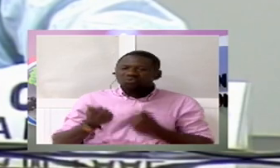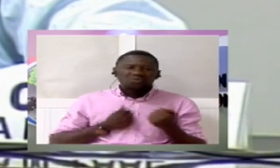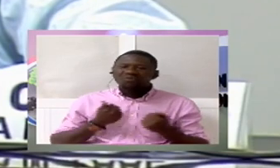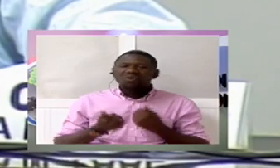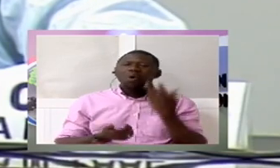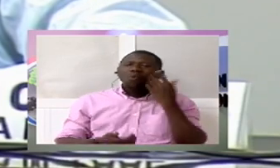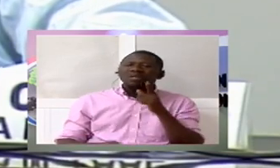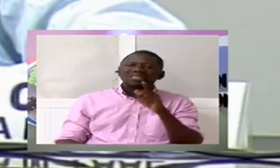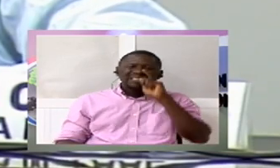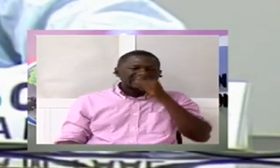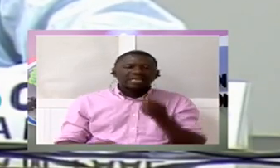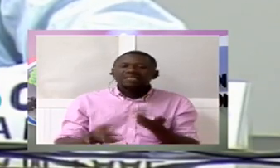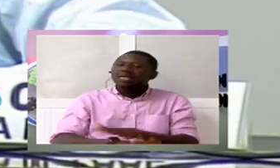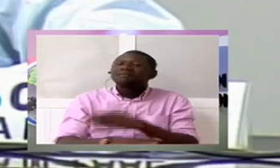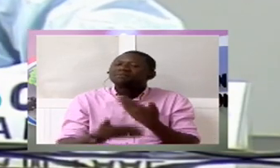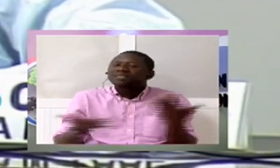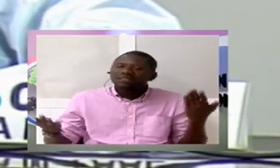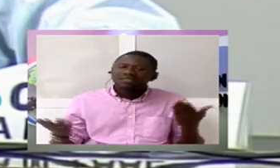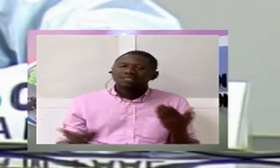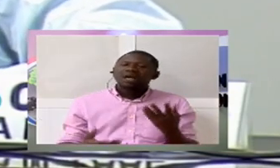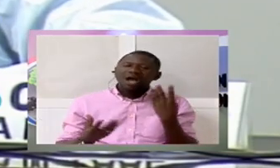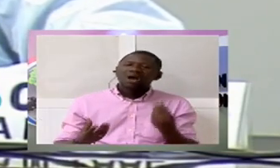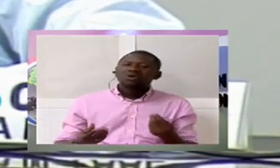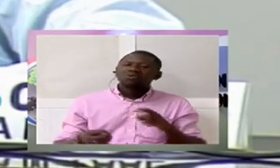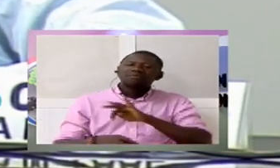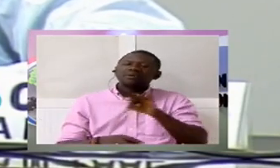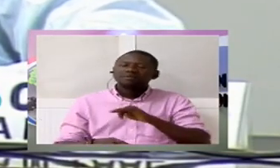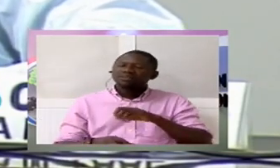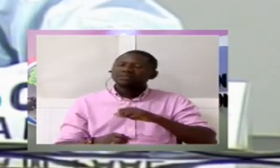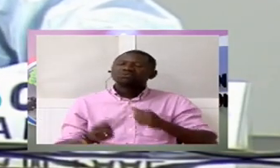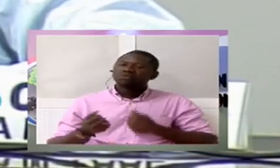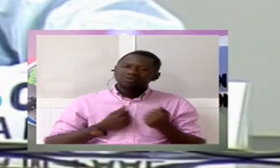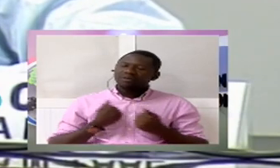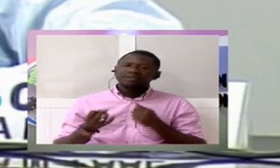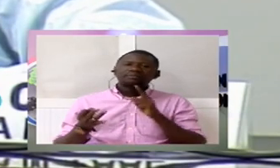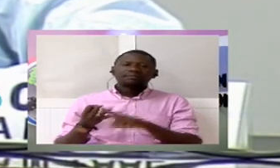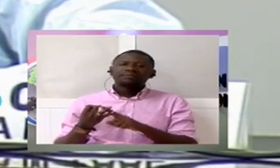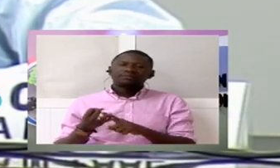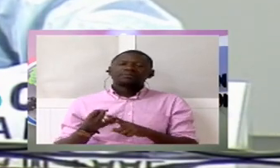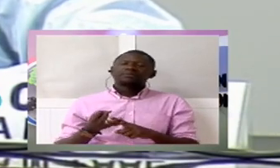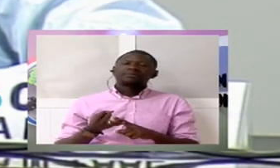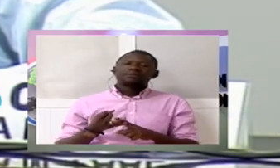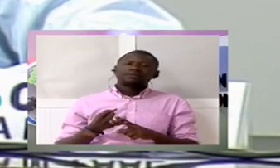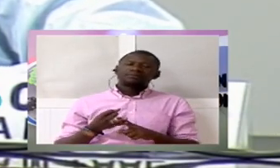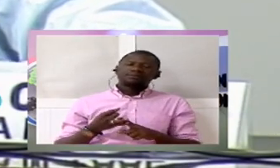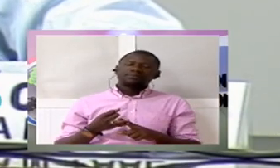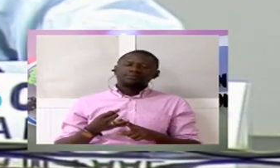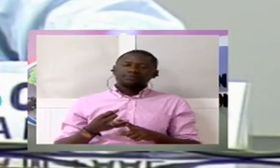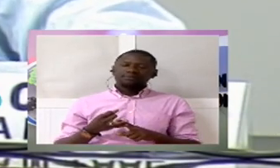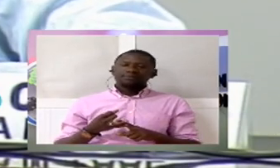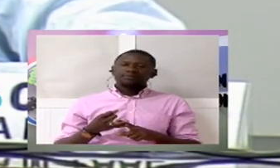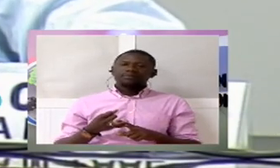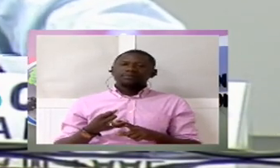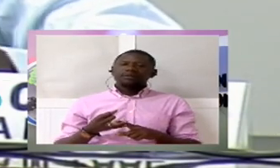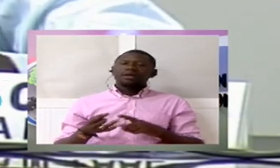ala dimbaya aluma. And the efforts the family has made to